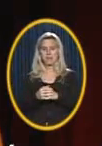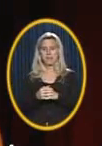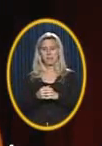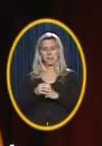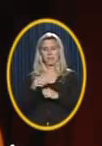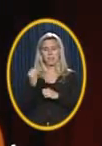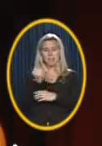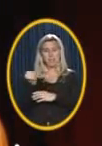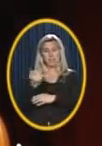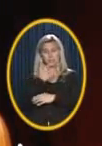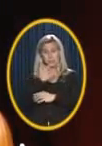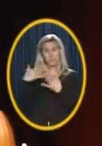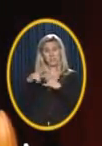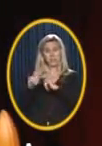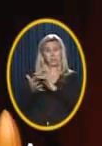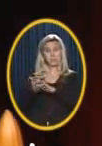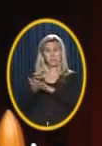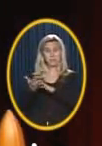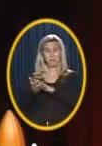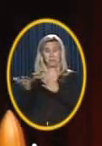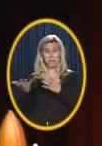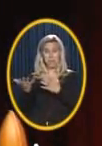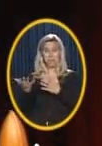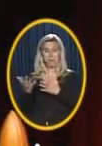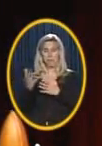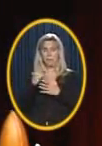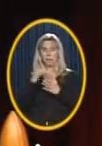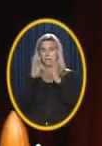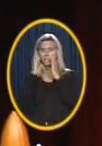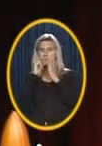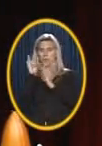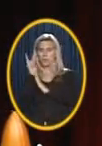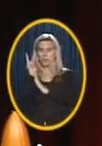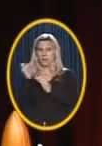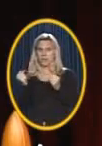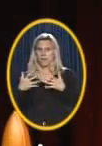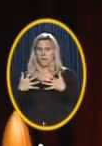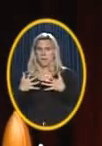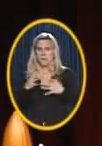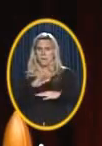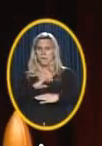The instruments told us they were still burning, though. So, but it got my attention there for a moment. But